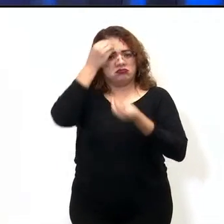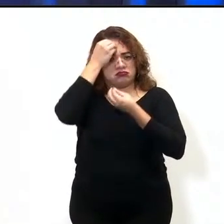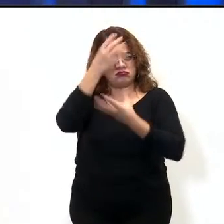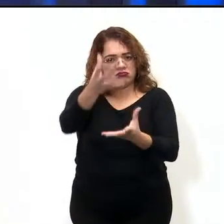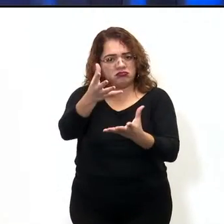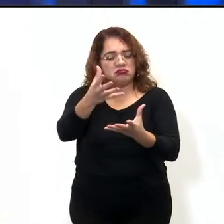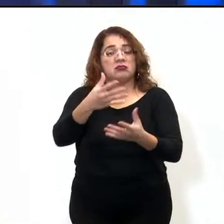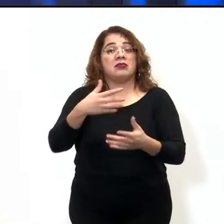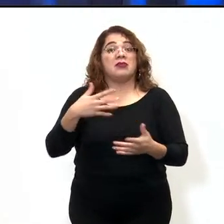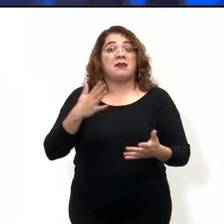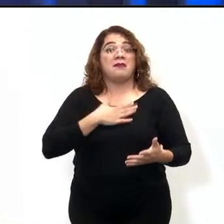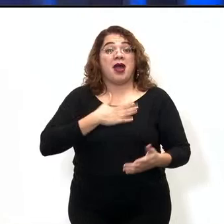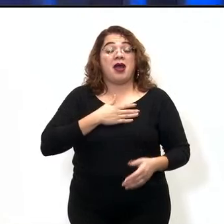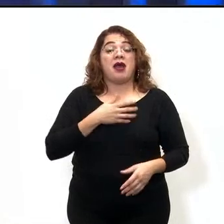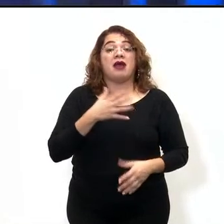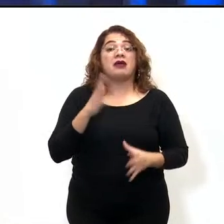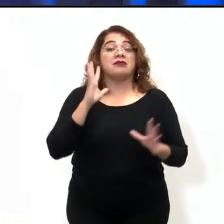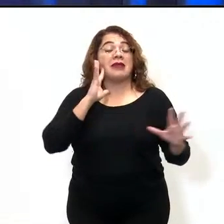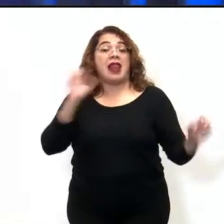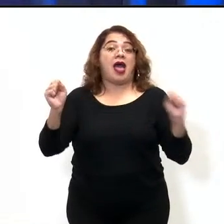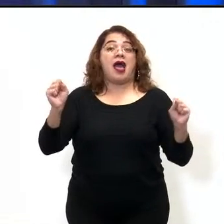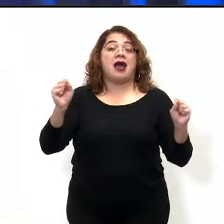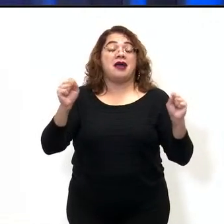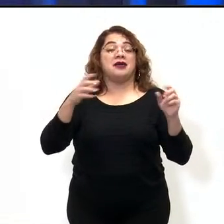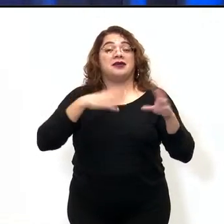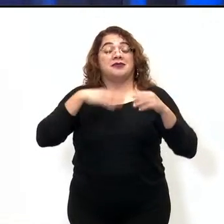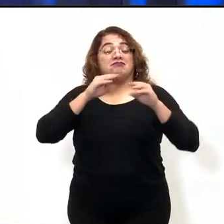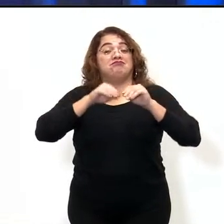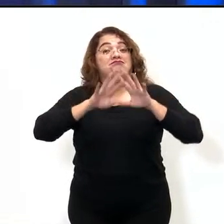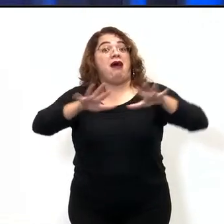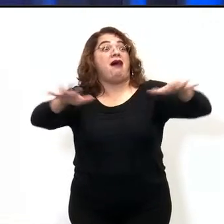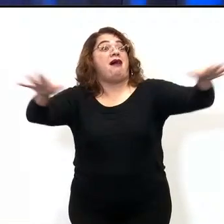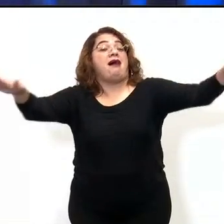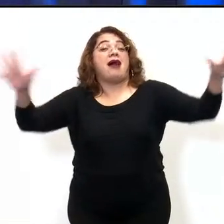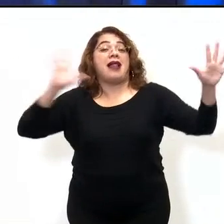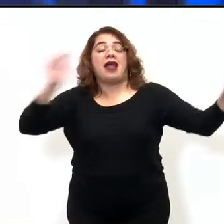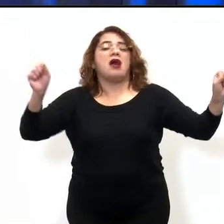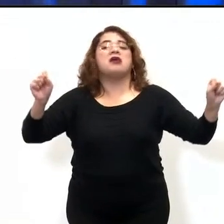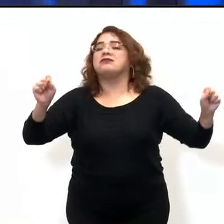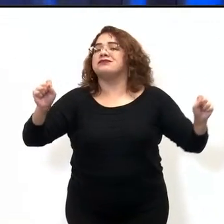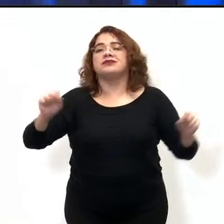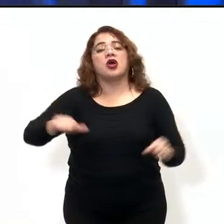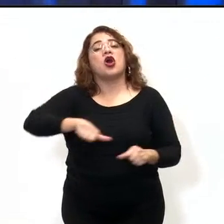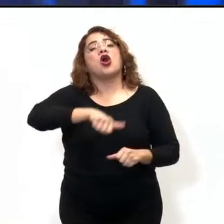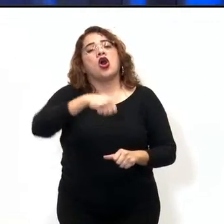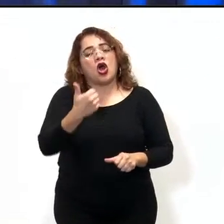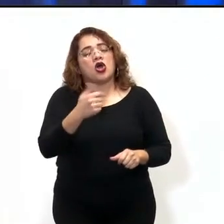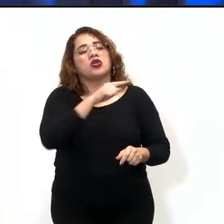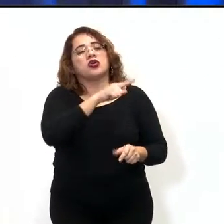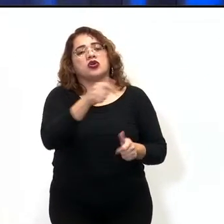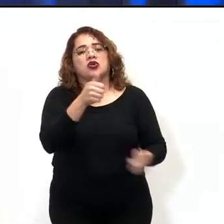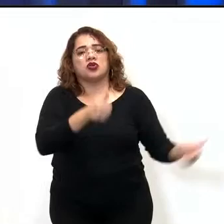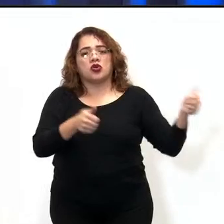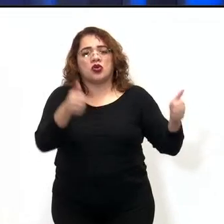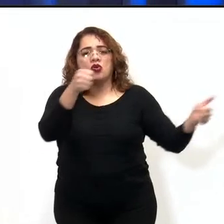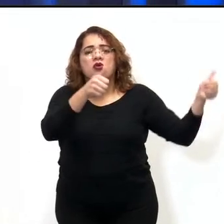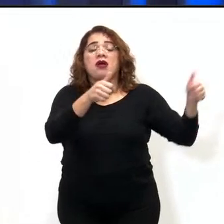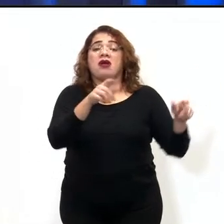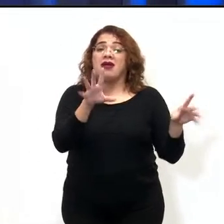loudest microphone or the loudest megaphone. There are other government officials and people in positions of authority, including the